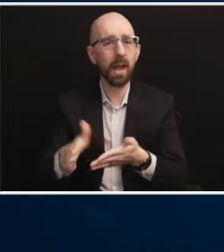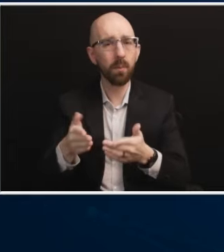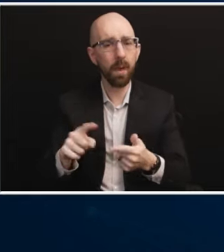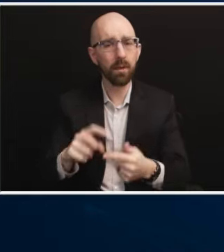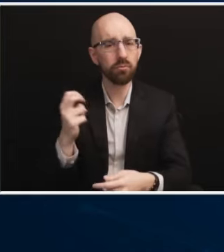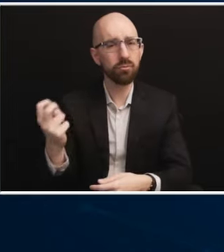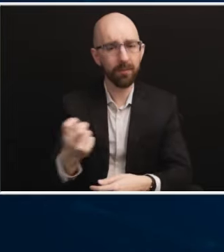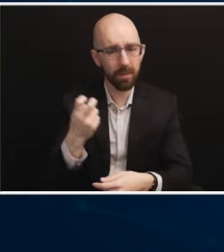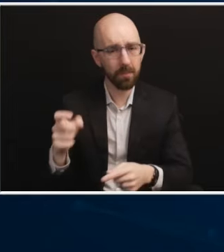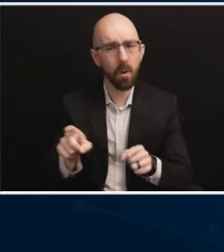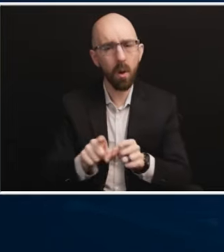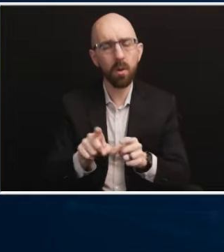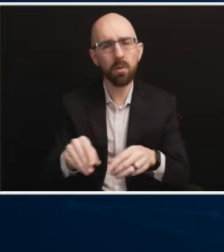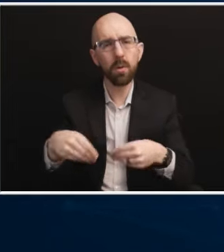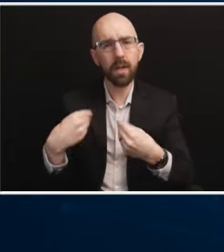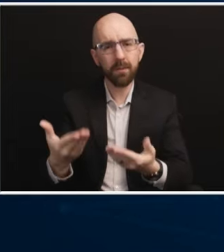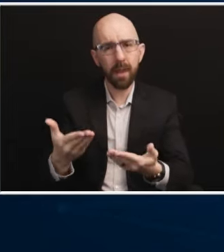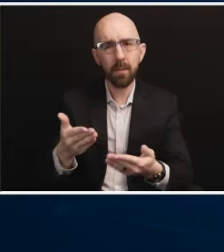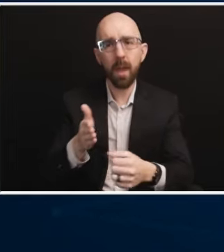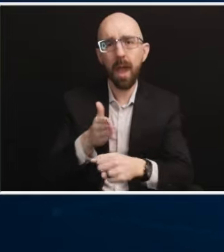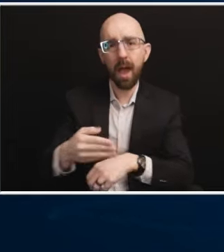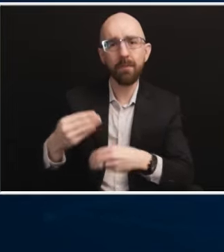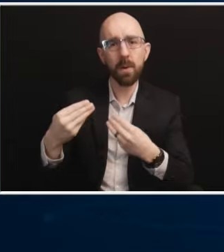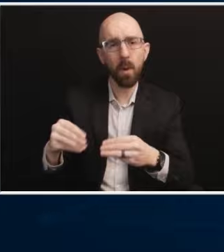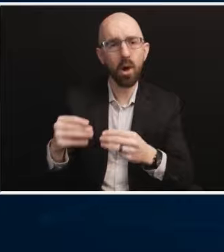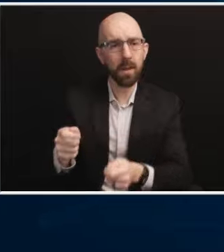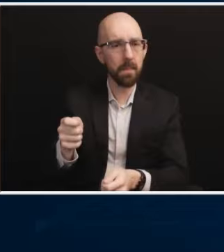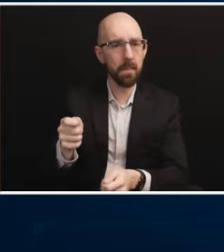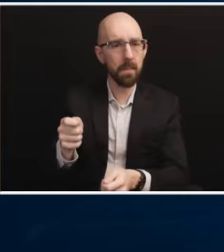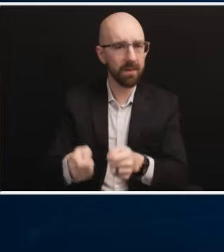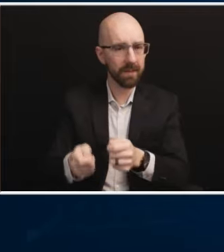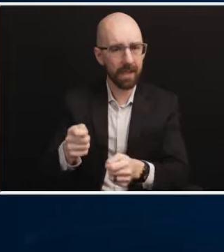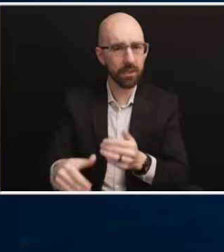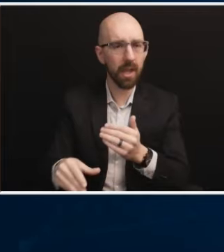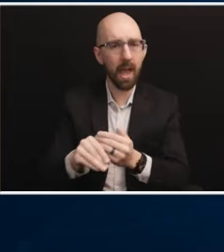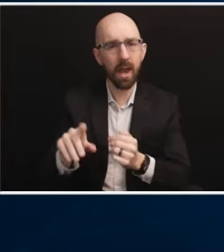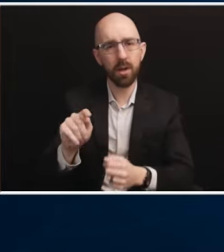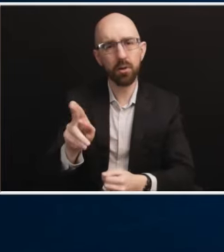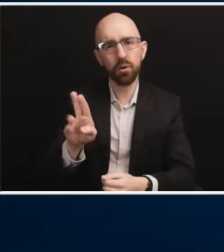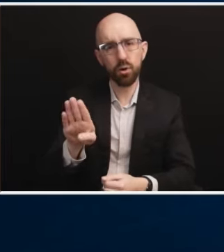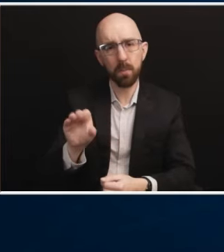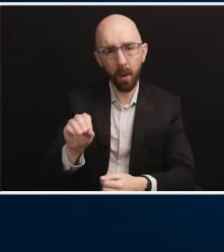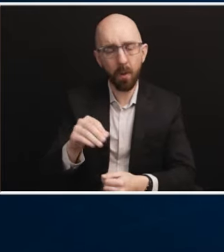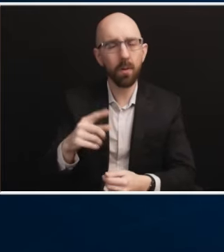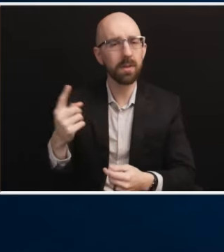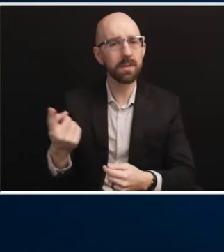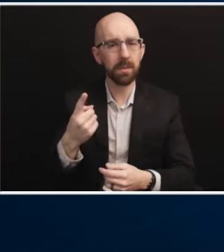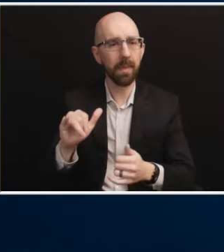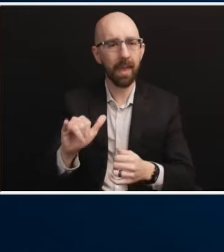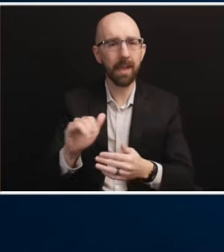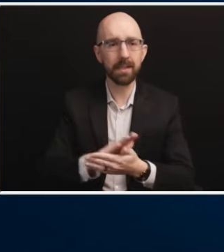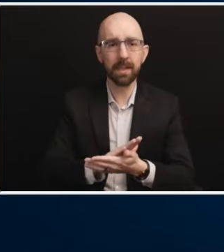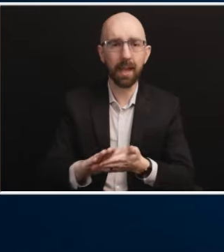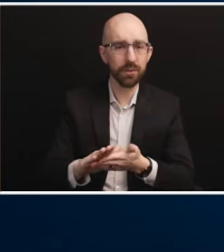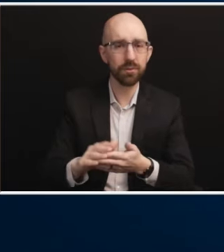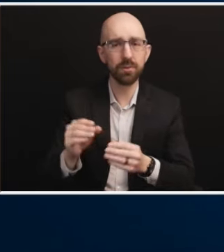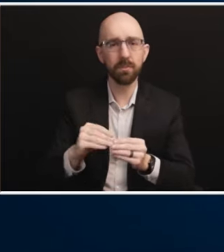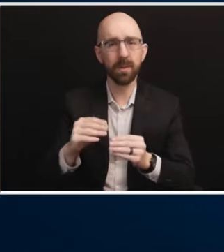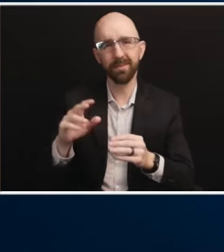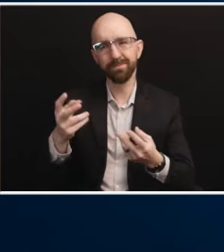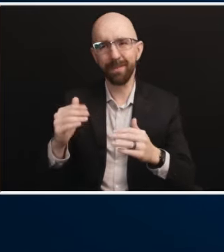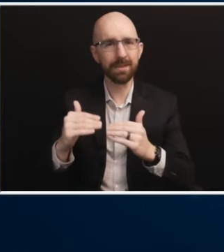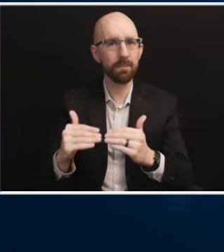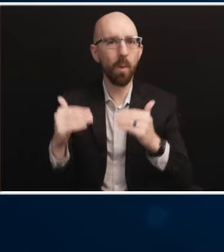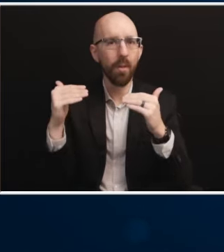them post-market, aftermarket modifications, adding in a turbocharger, giving them something that's a little bit nicer, a better spoiler. So there's a lot of